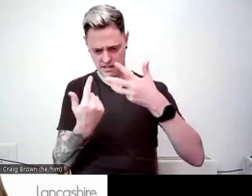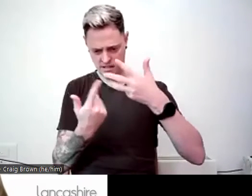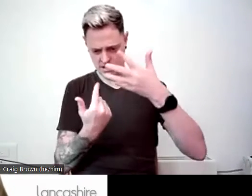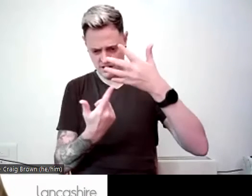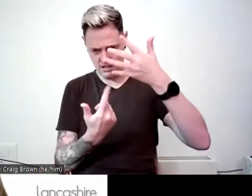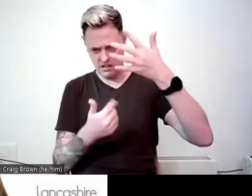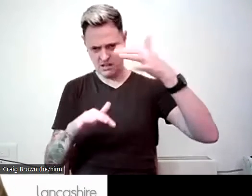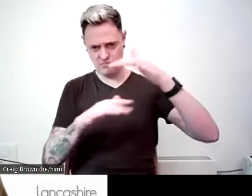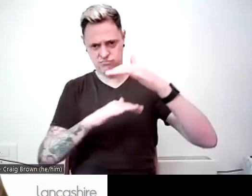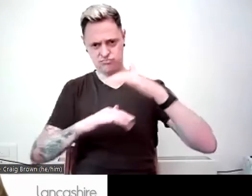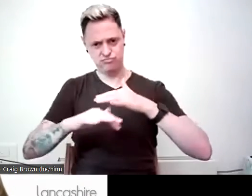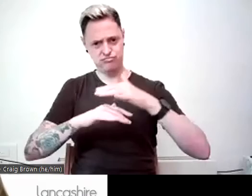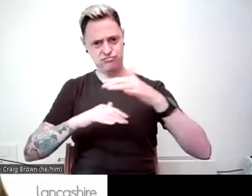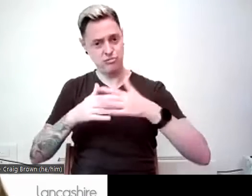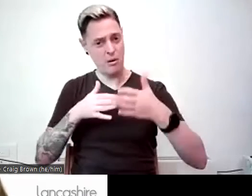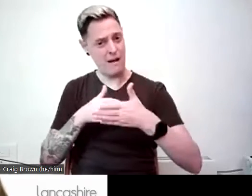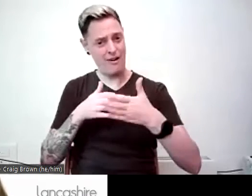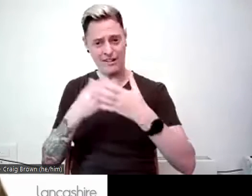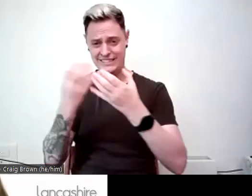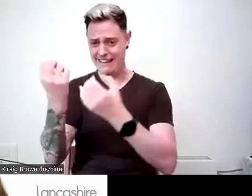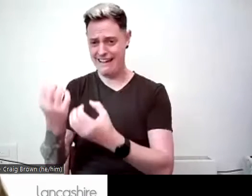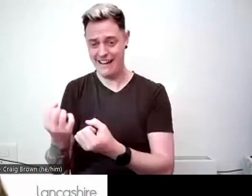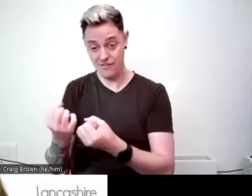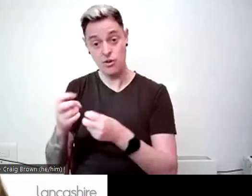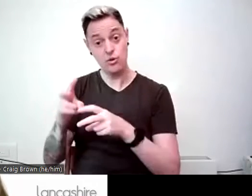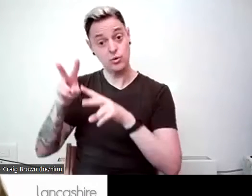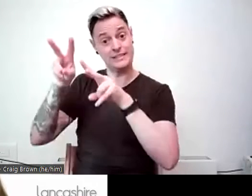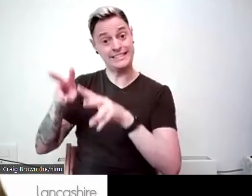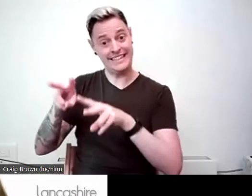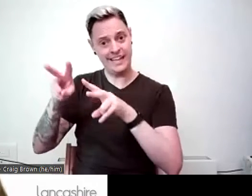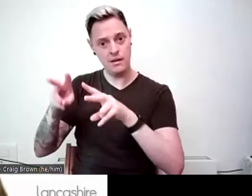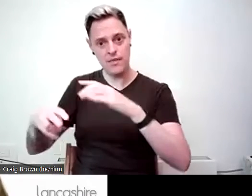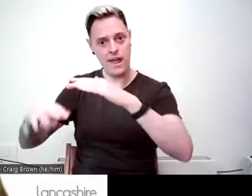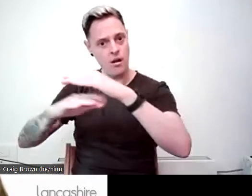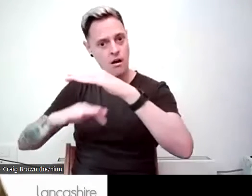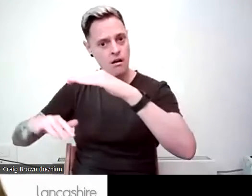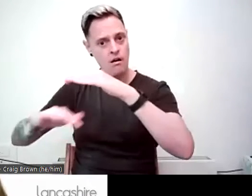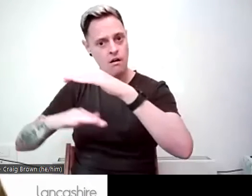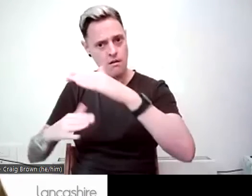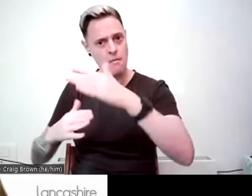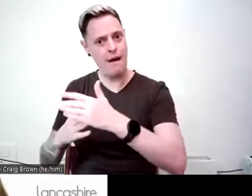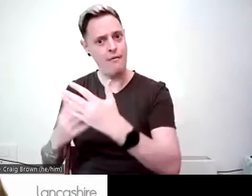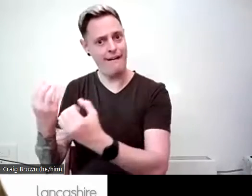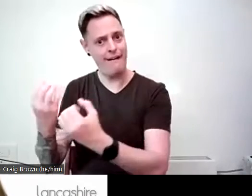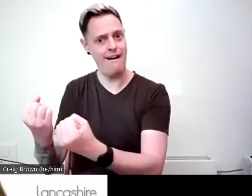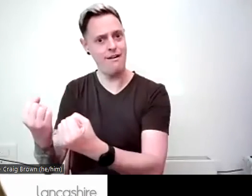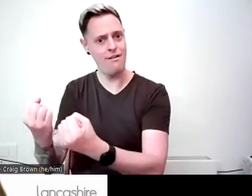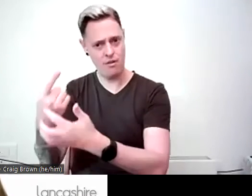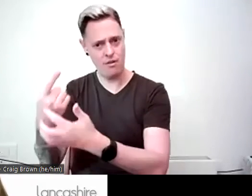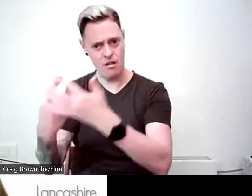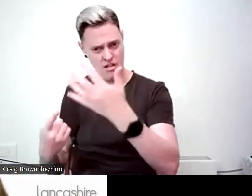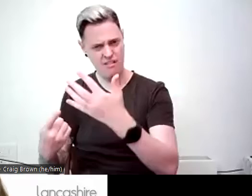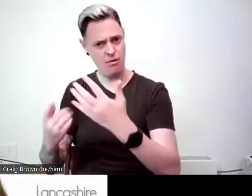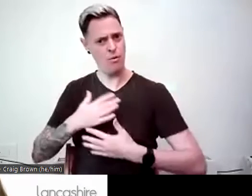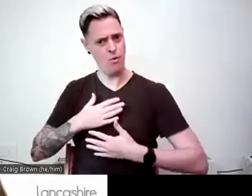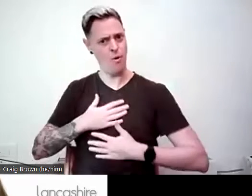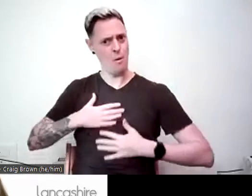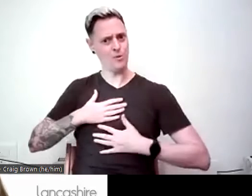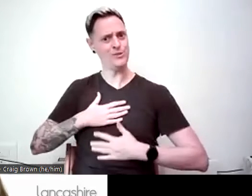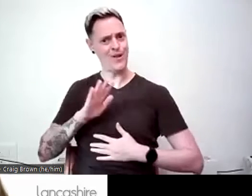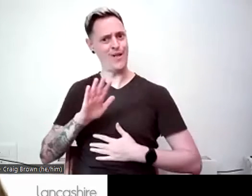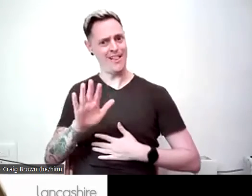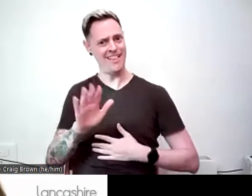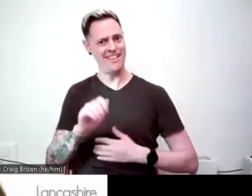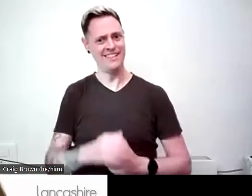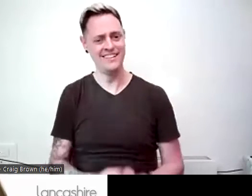how many barriers there are, and it's not just what you can see on the surface. It goes way much deeper than that. And it I